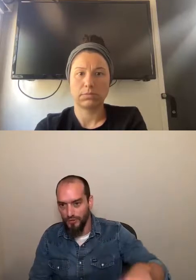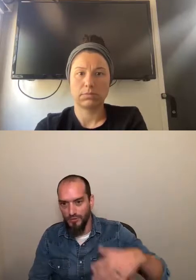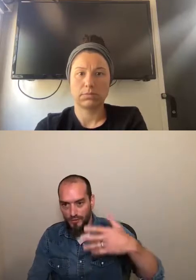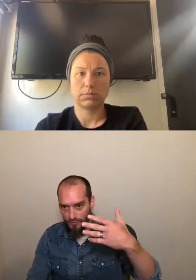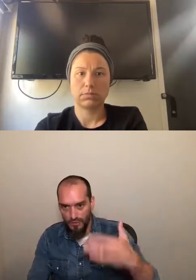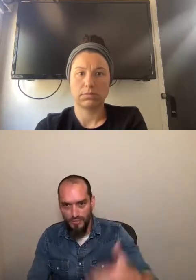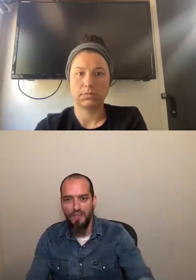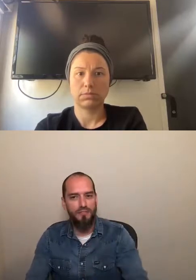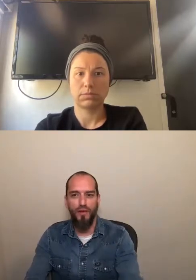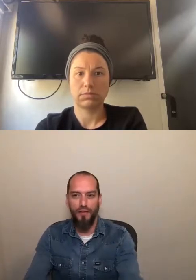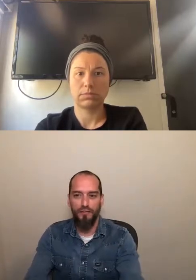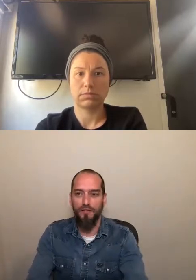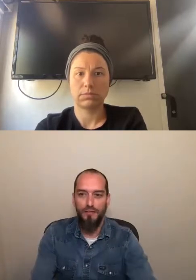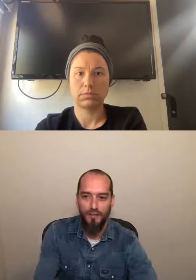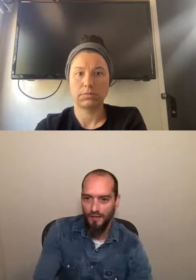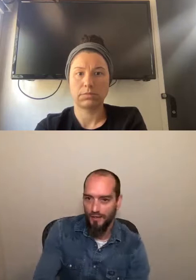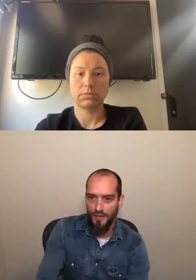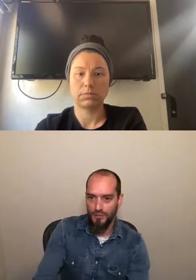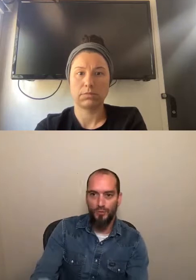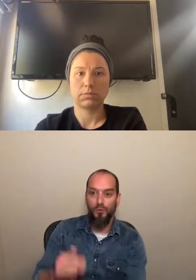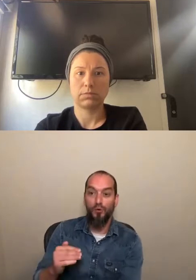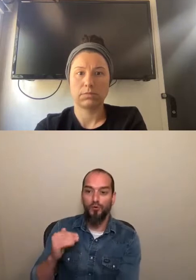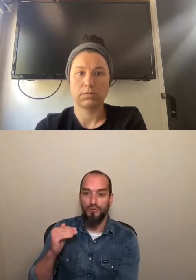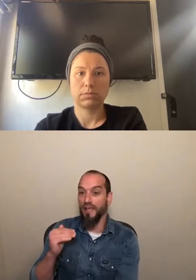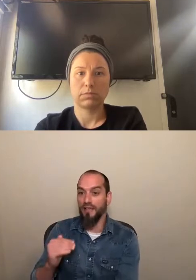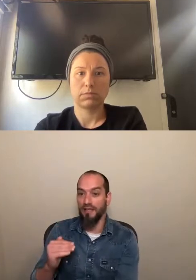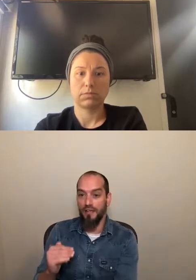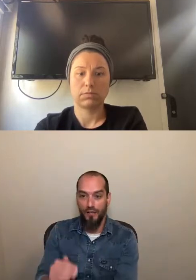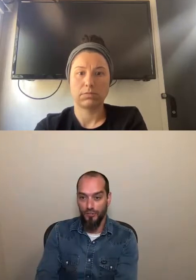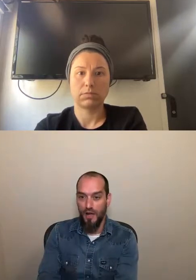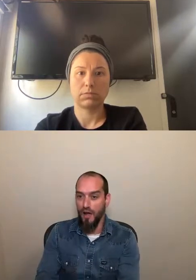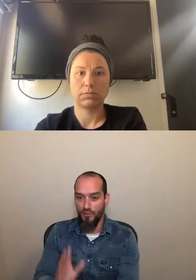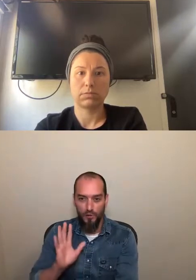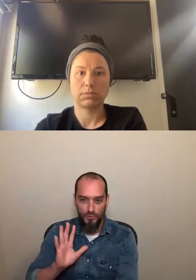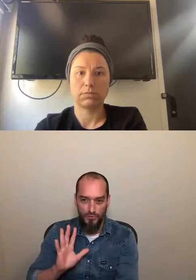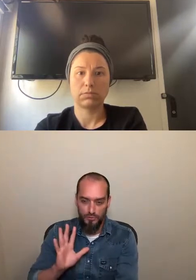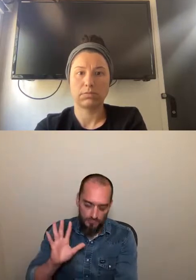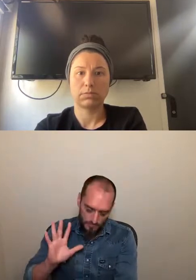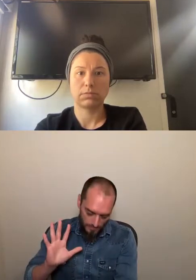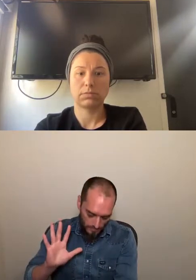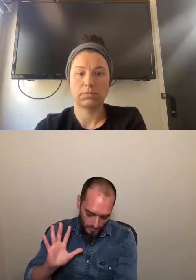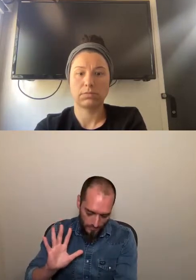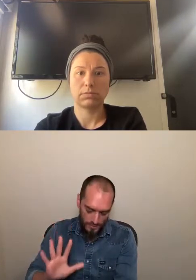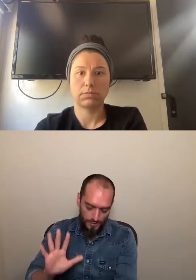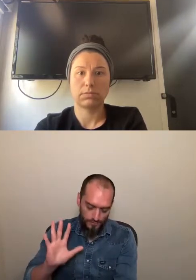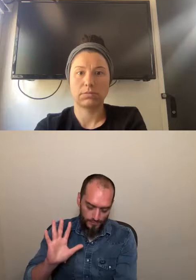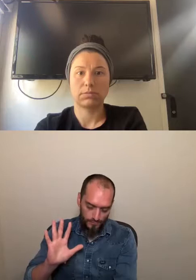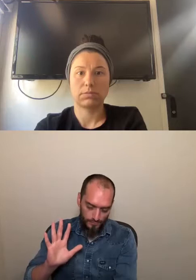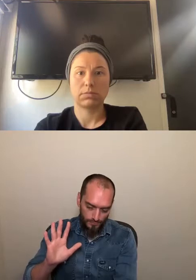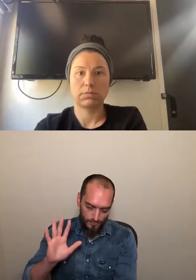mainstream medical doctor, if they're testifying as to what mold can and cannot do, I would almost